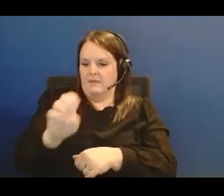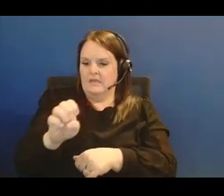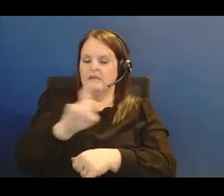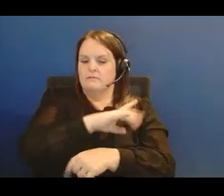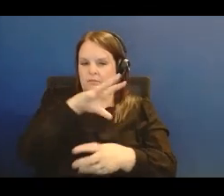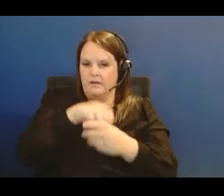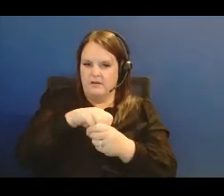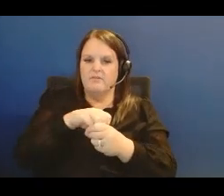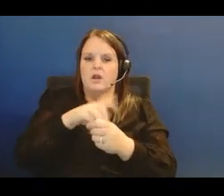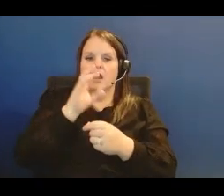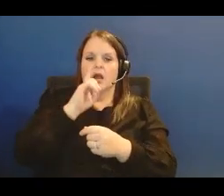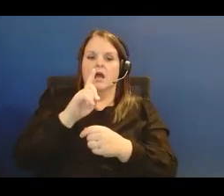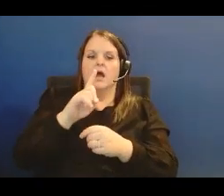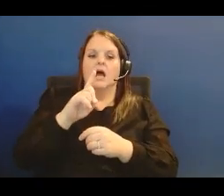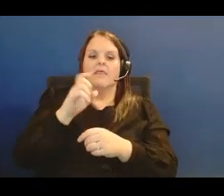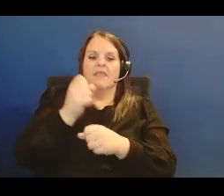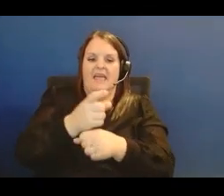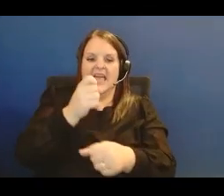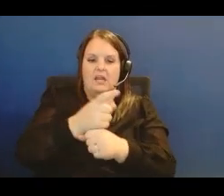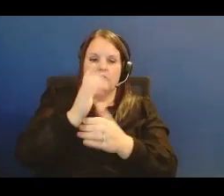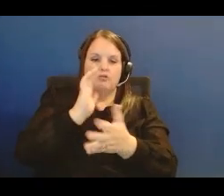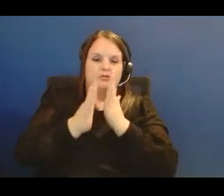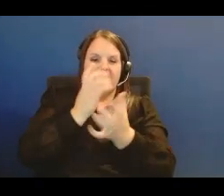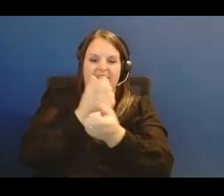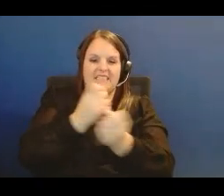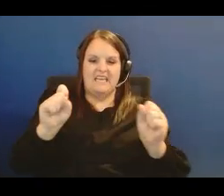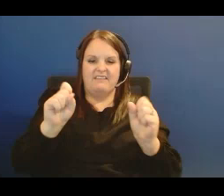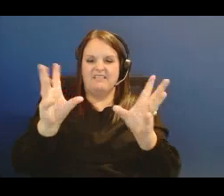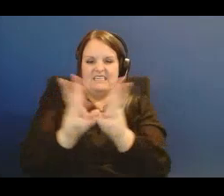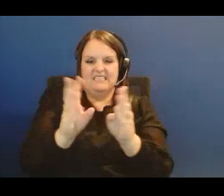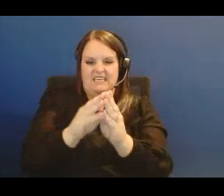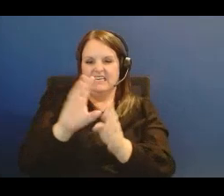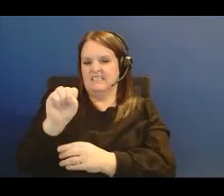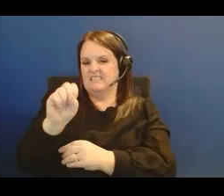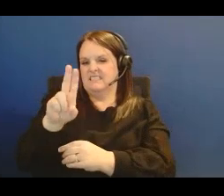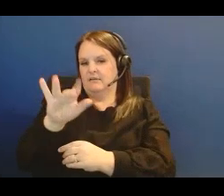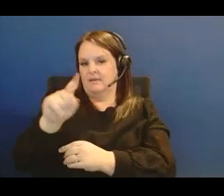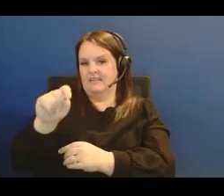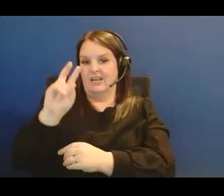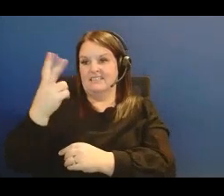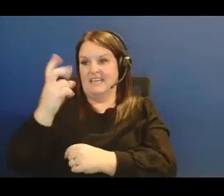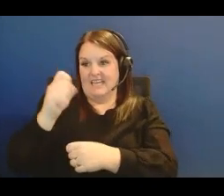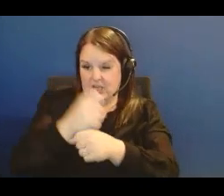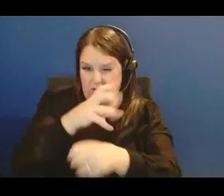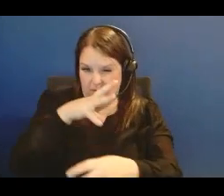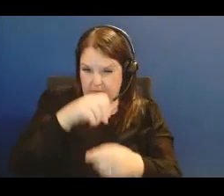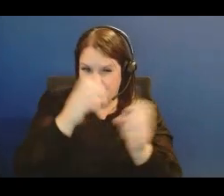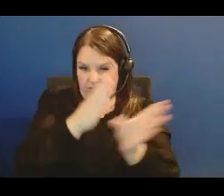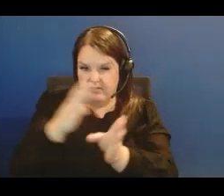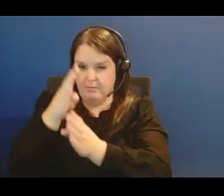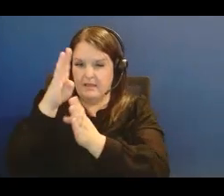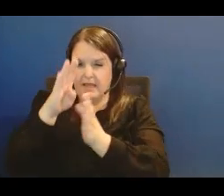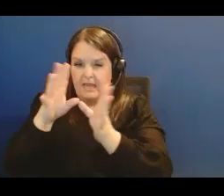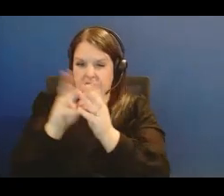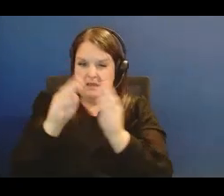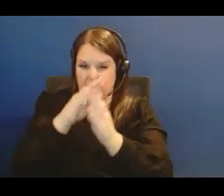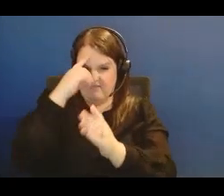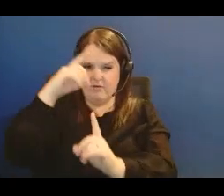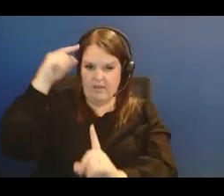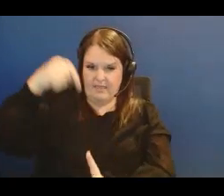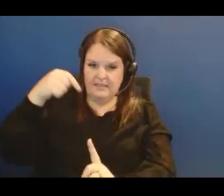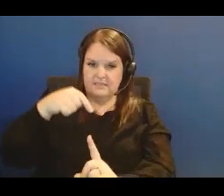This is our second year planning a session in this summit and second year planning, being a part of the planning committee for this summit. But this is the